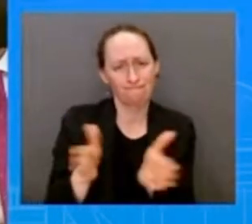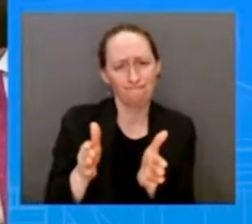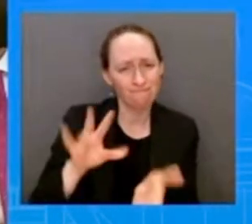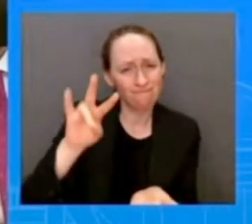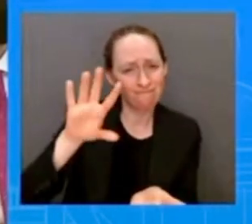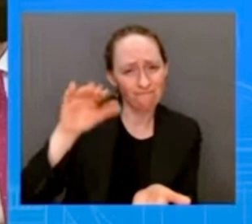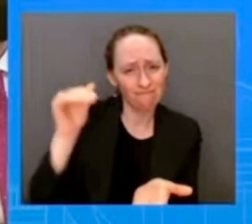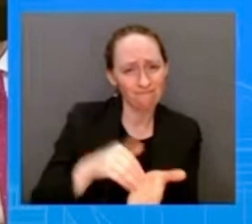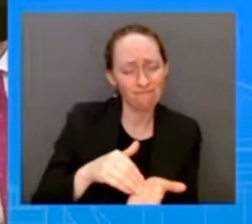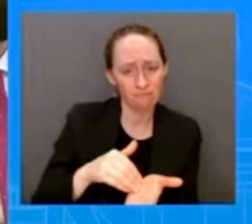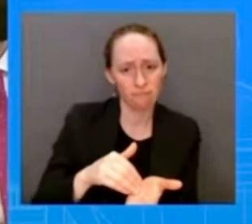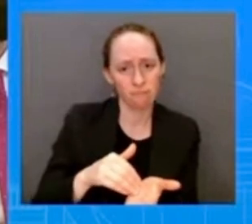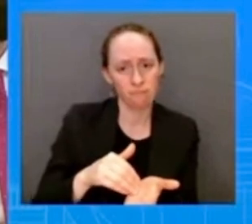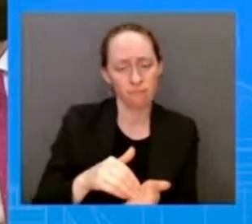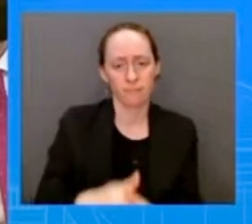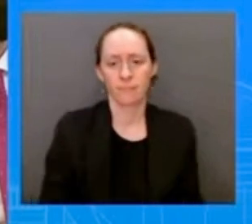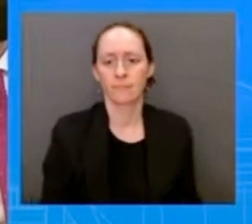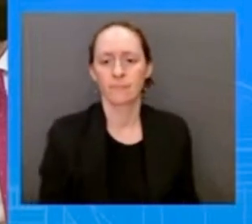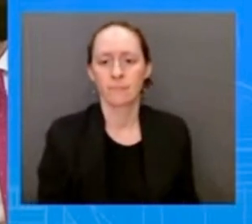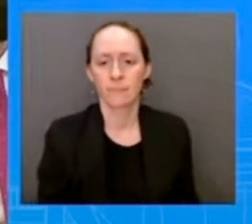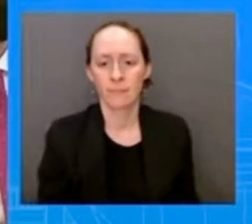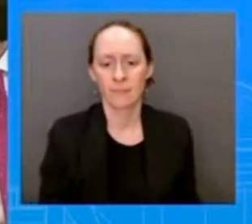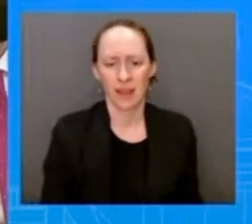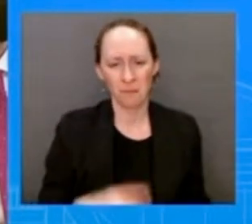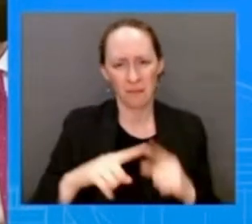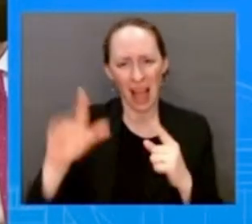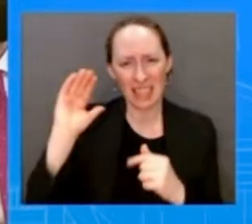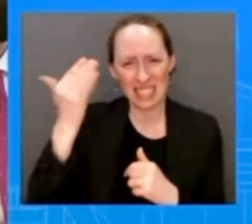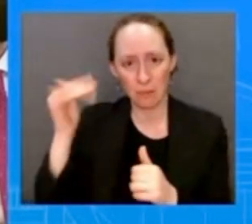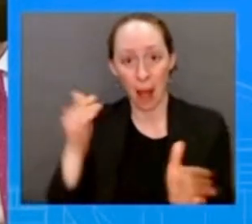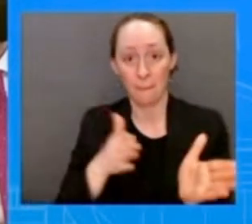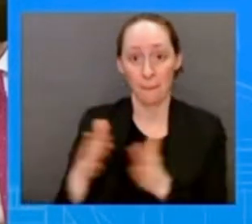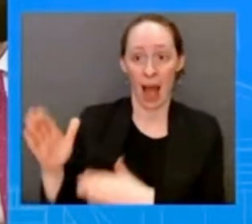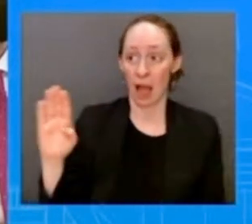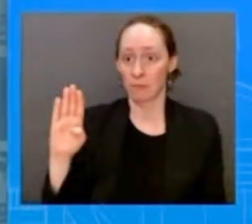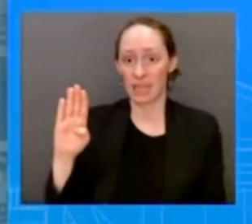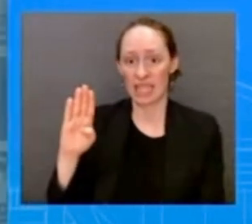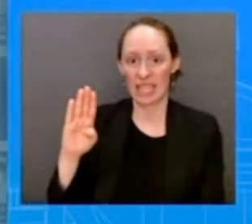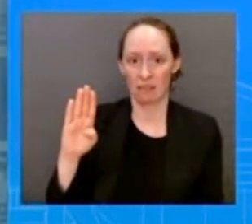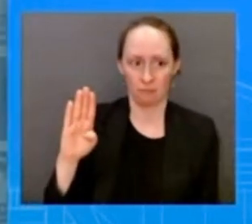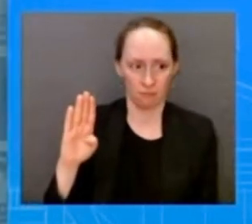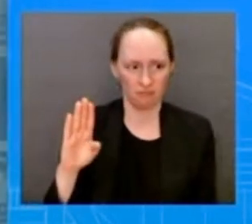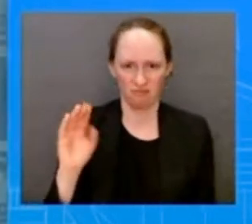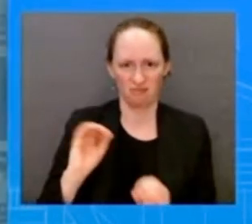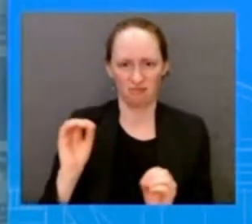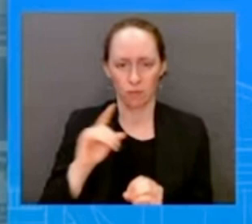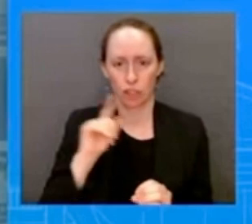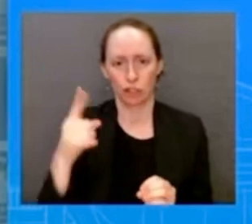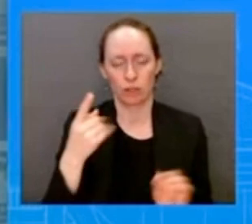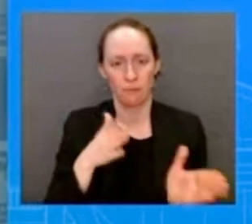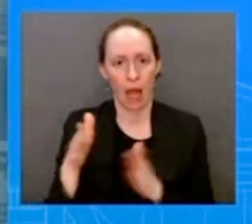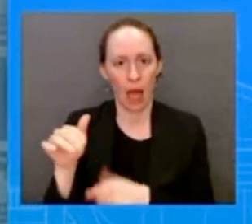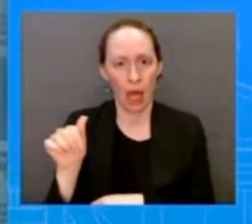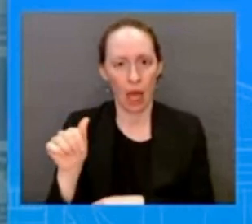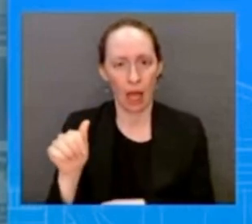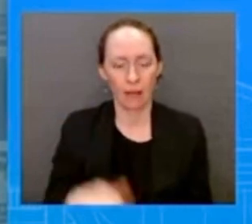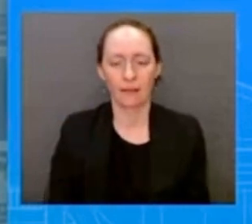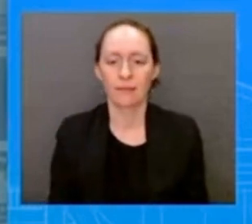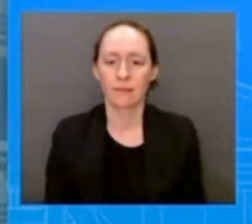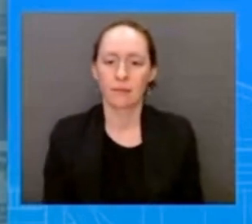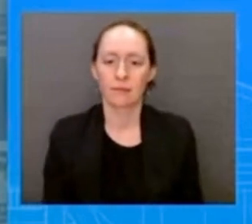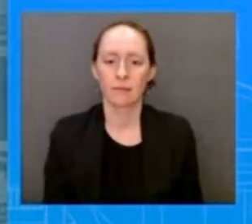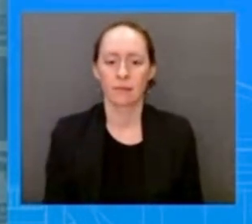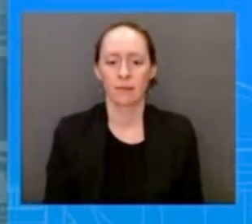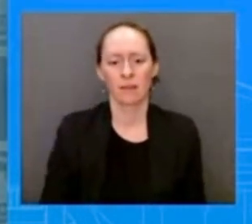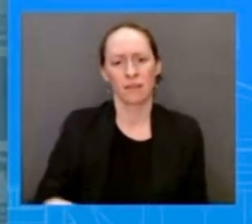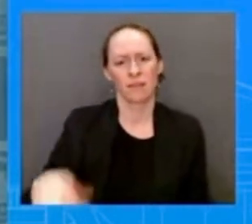just, to just be really practical about it, do borrowers need to be making other plans? That is not for me to speak to. What I can tell you what we're going to do. What